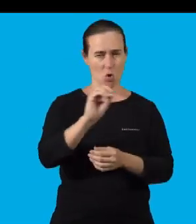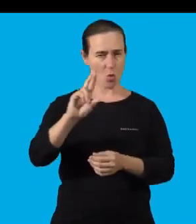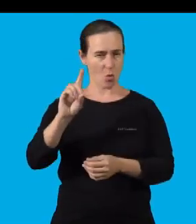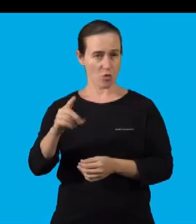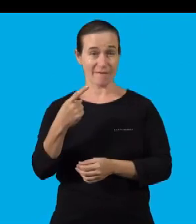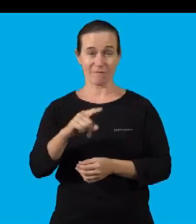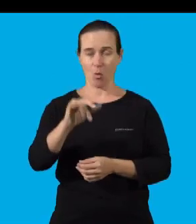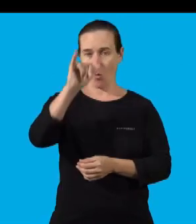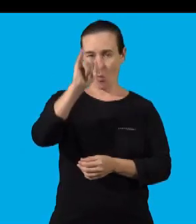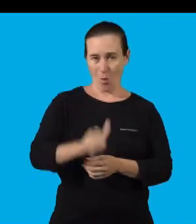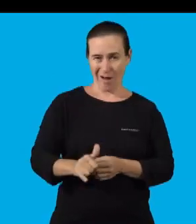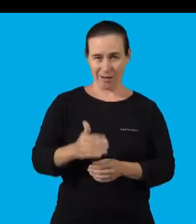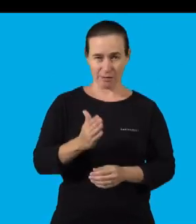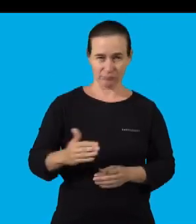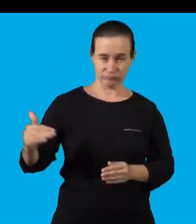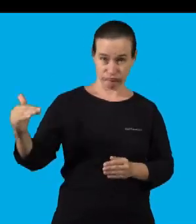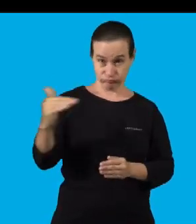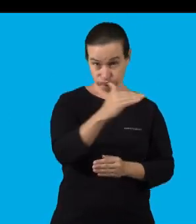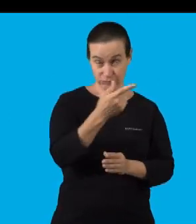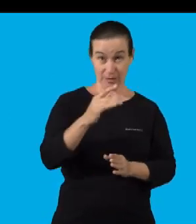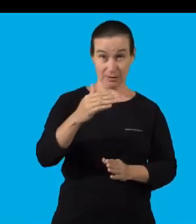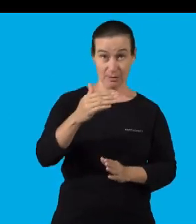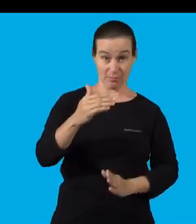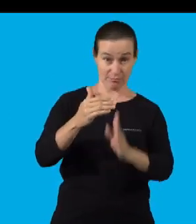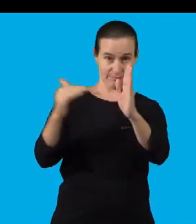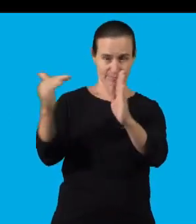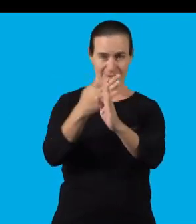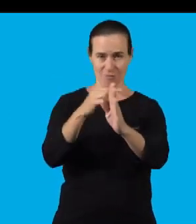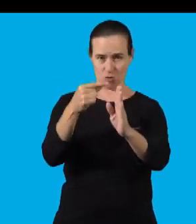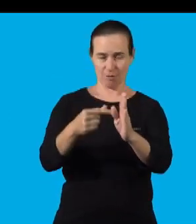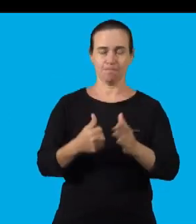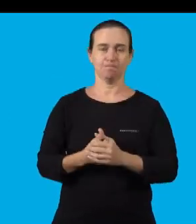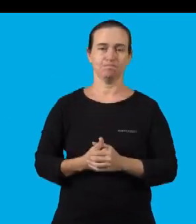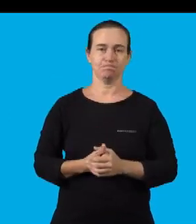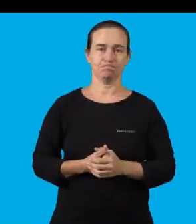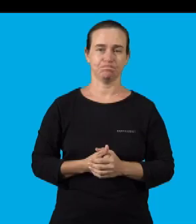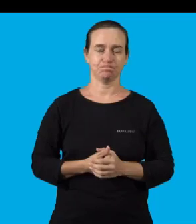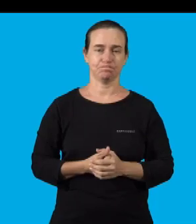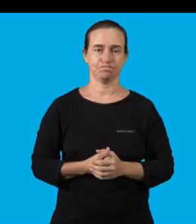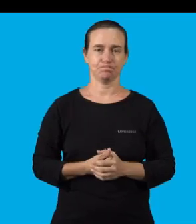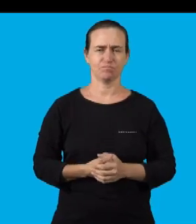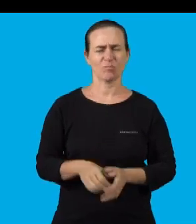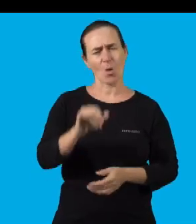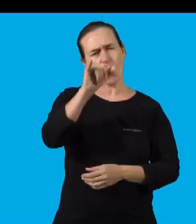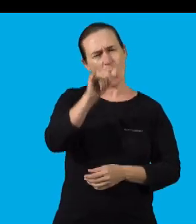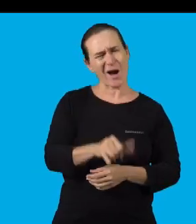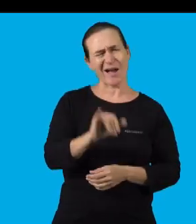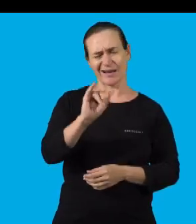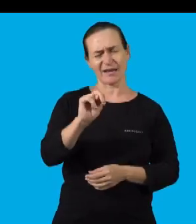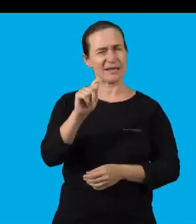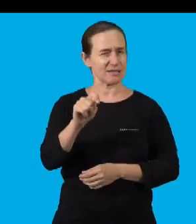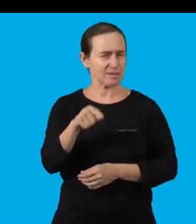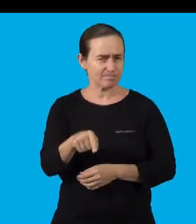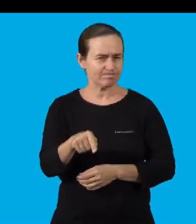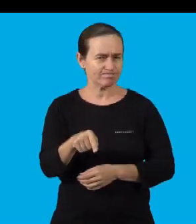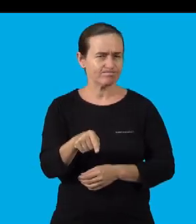the coordinates of the y-intercept of G. Now, remember, the